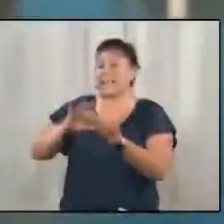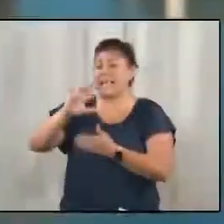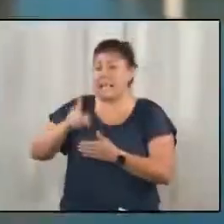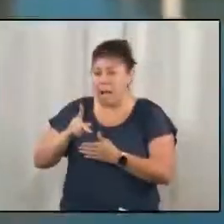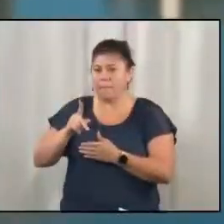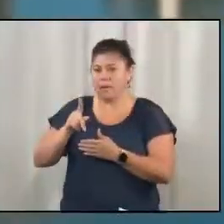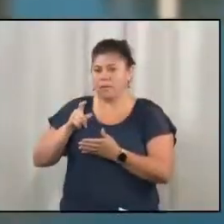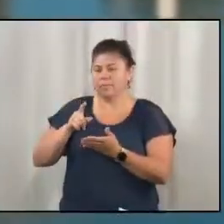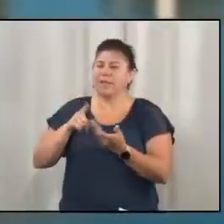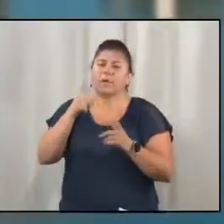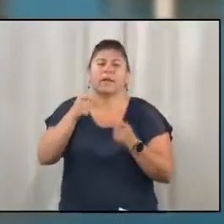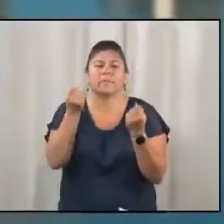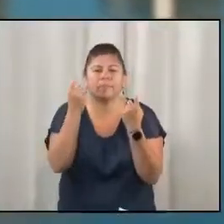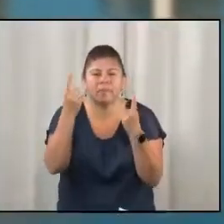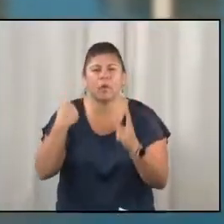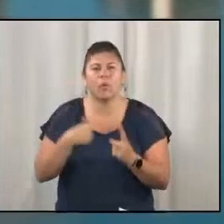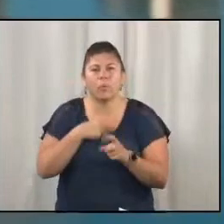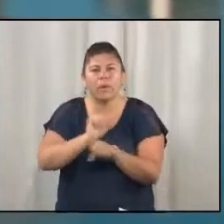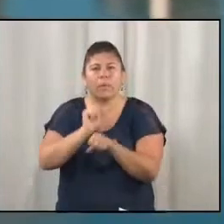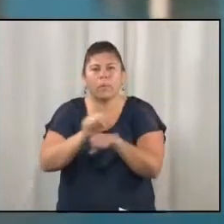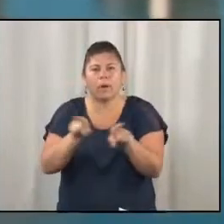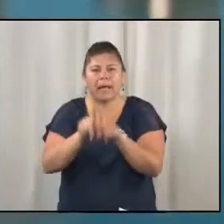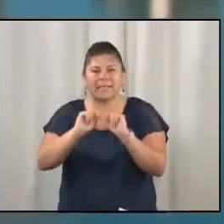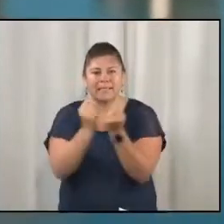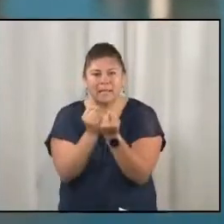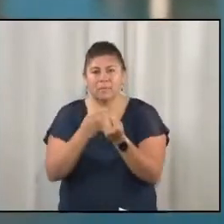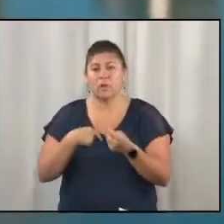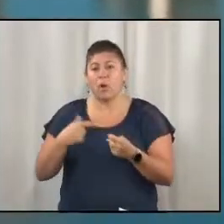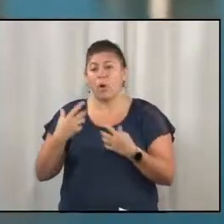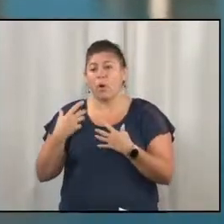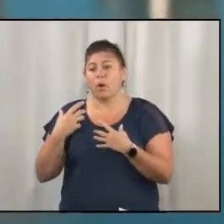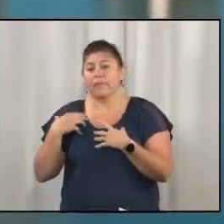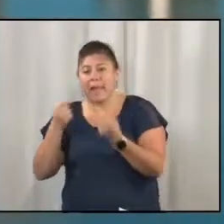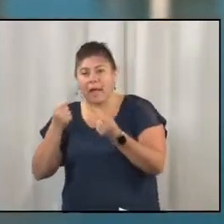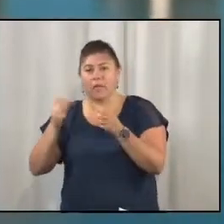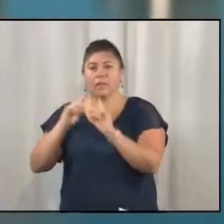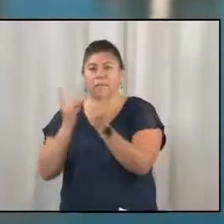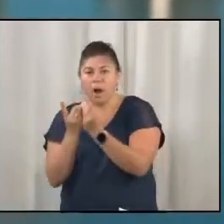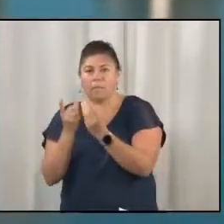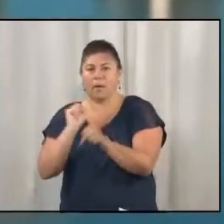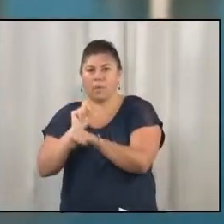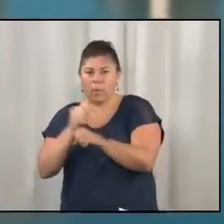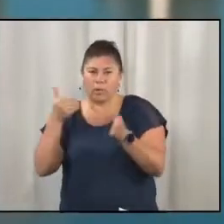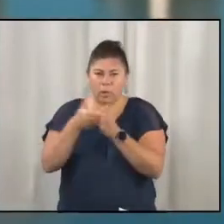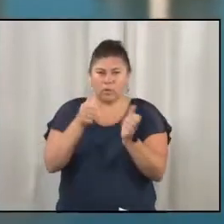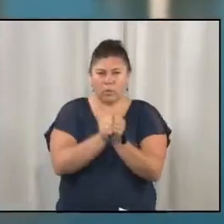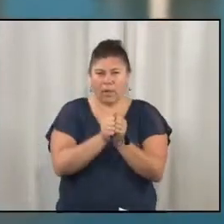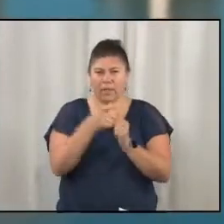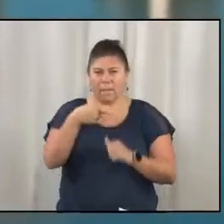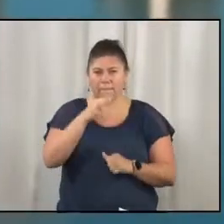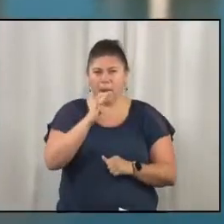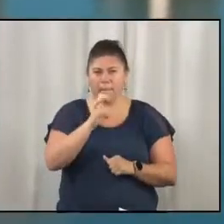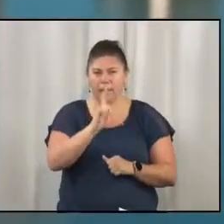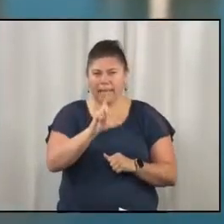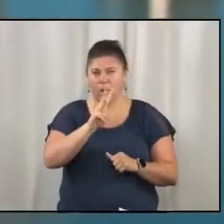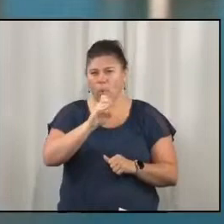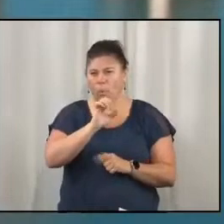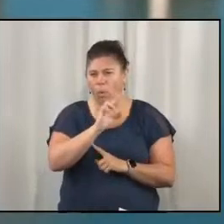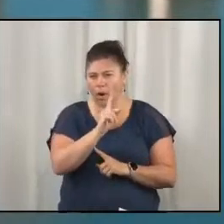team, right? So for encampments, and so the health department works very closely with Public Works, and we go out and do a lot of outreach